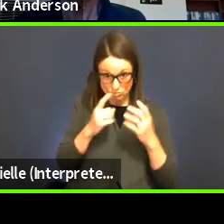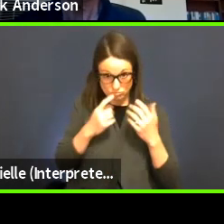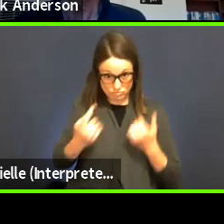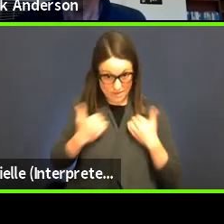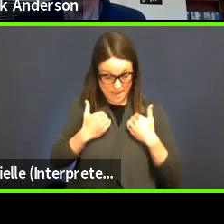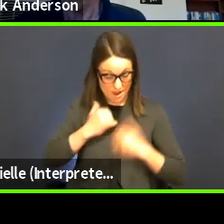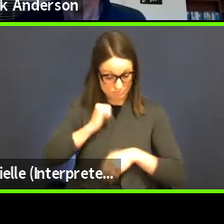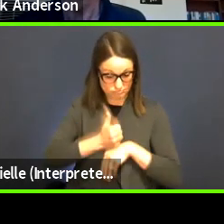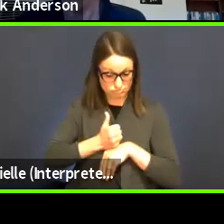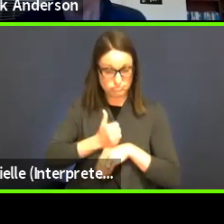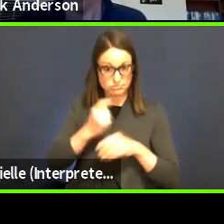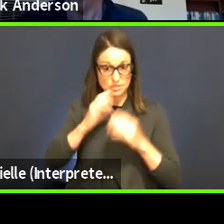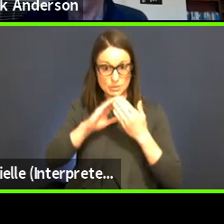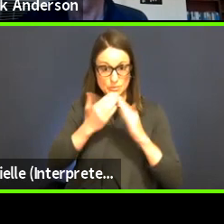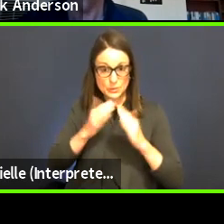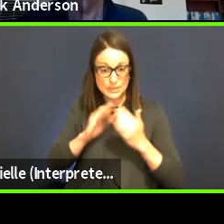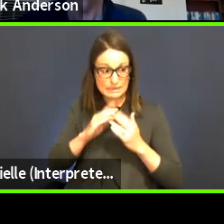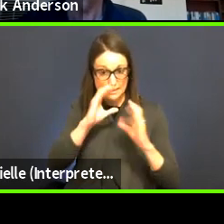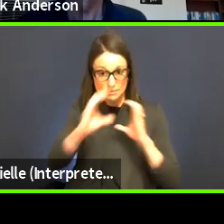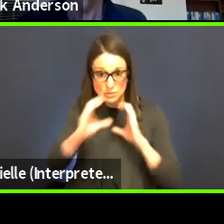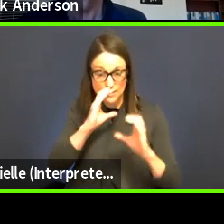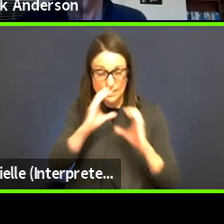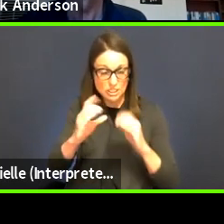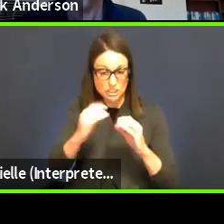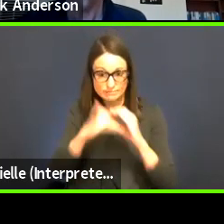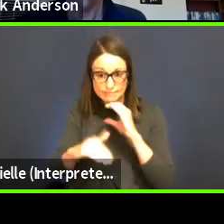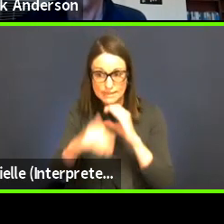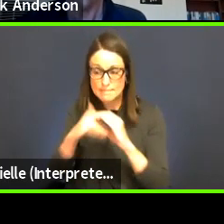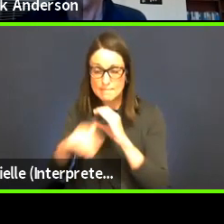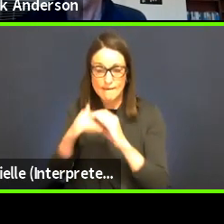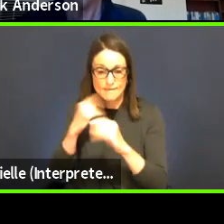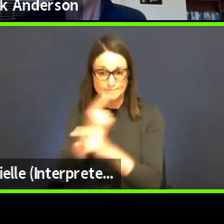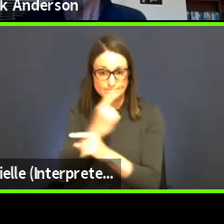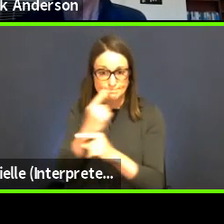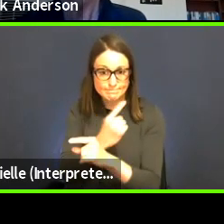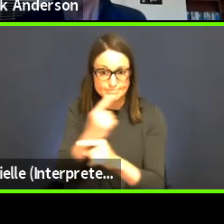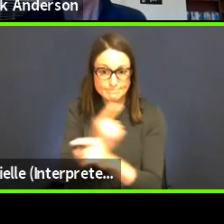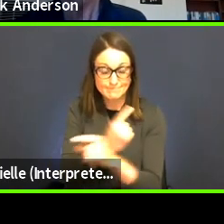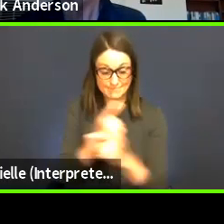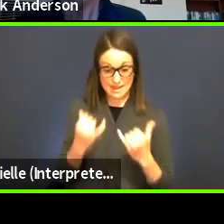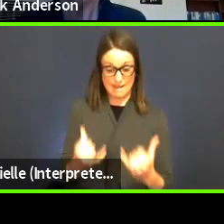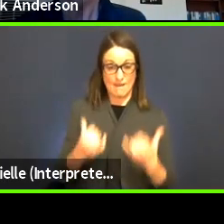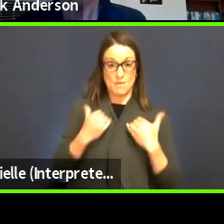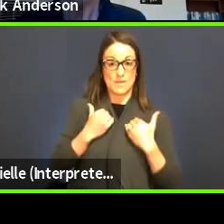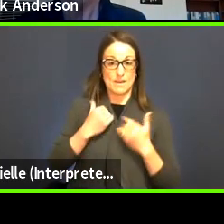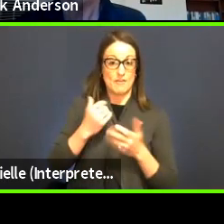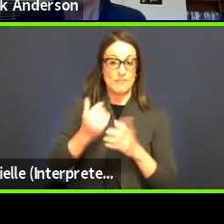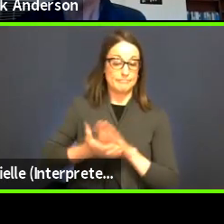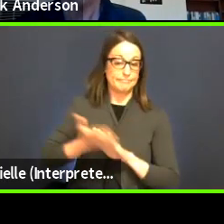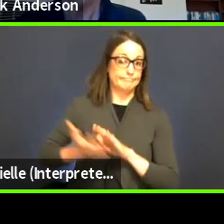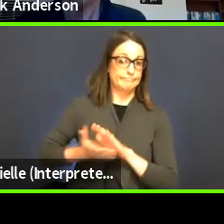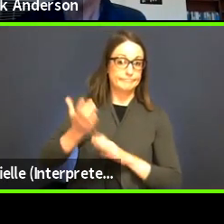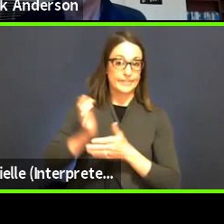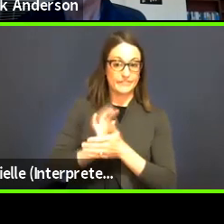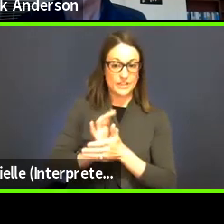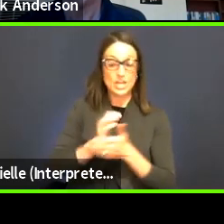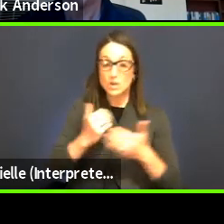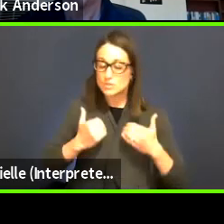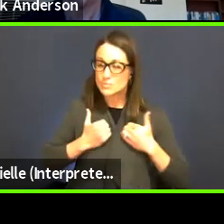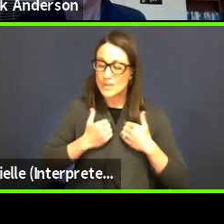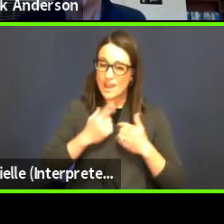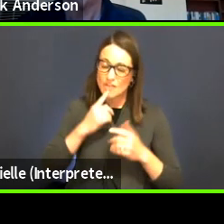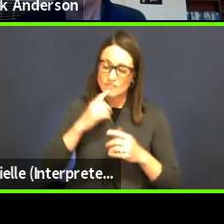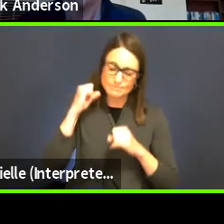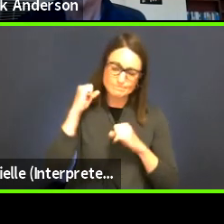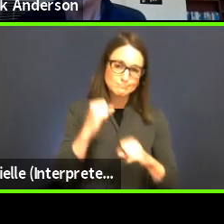communications, daily and now weekly status operation update videos. We have a robust coronavirus